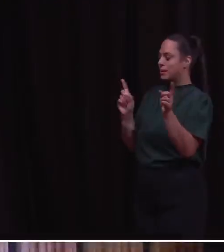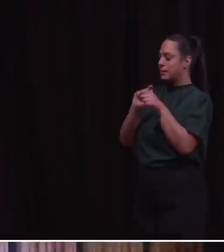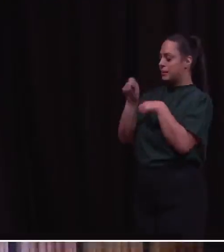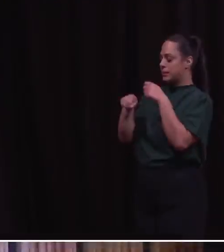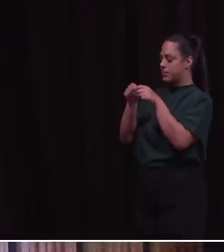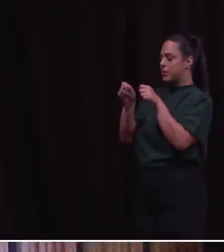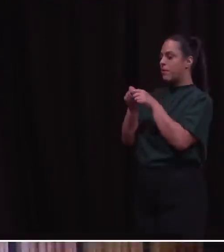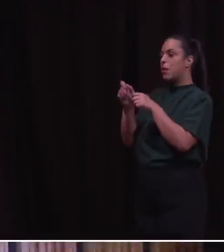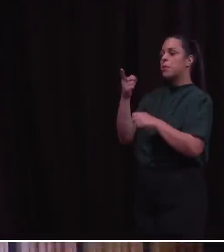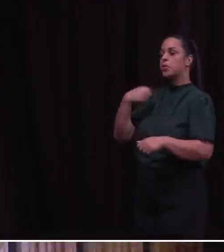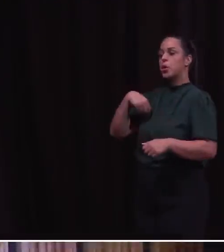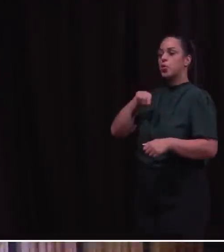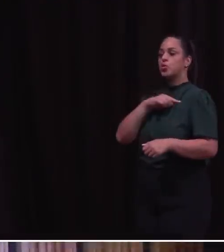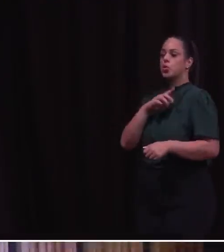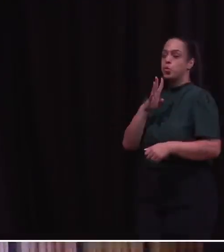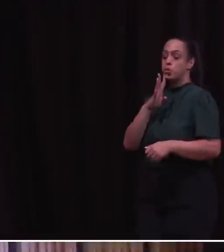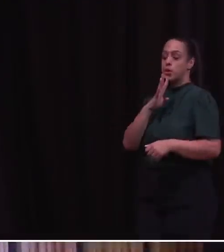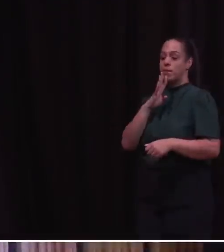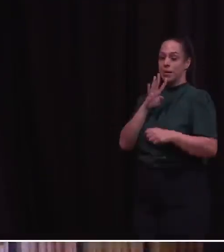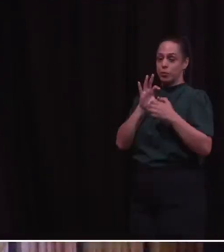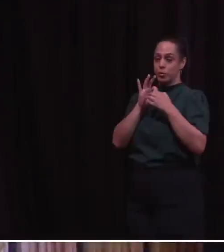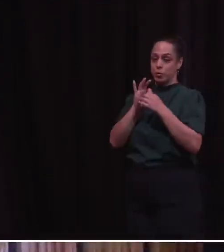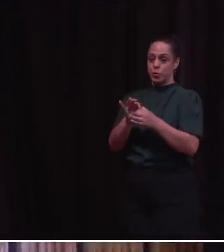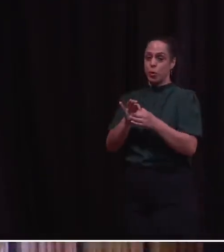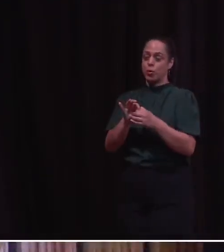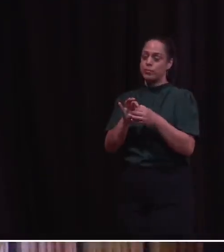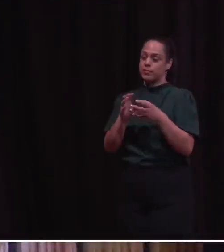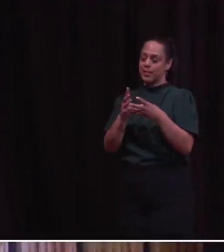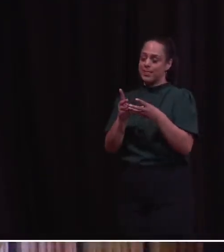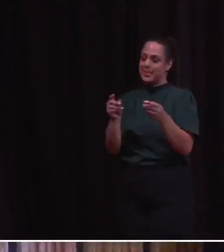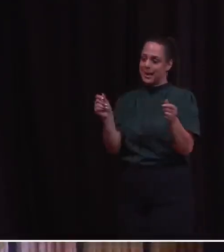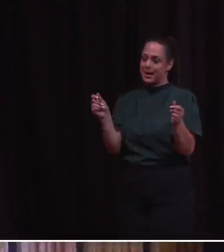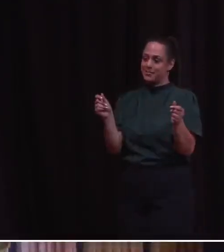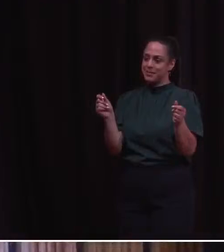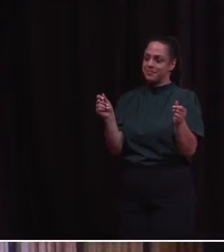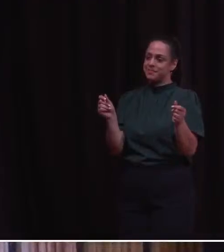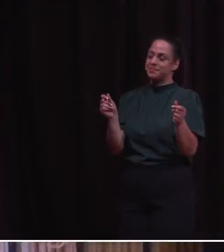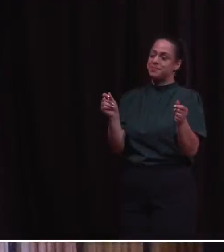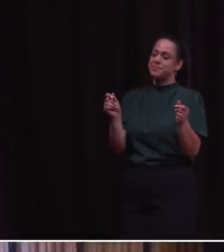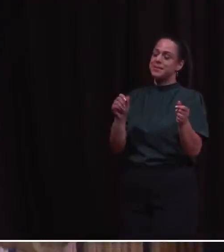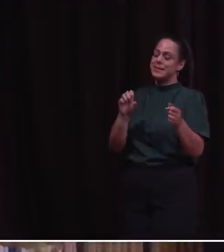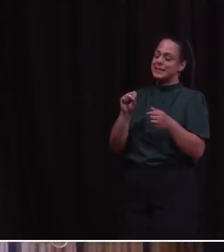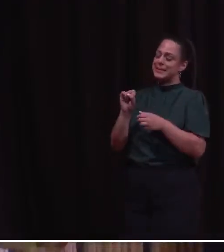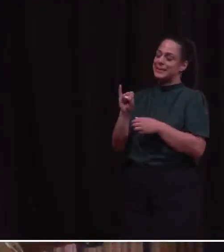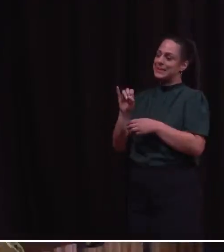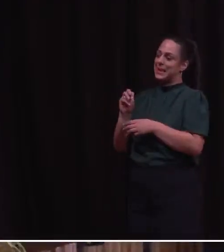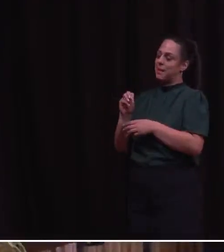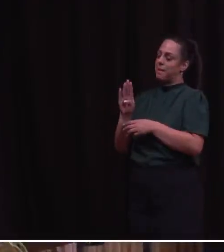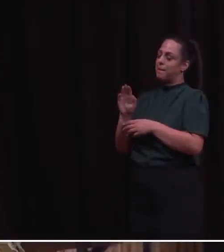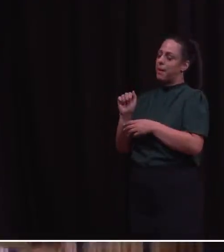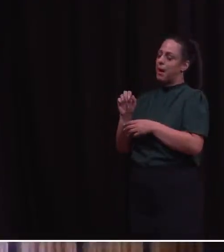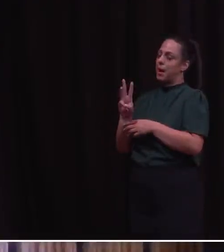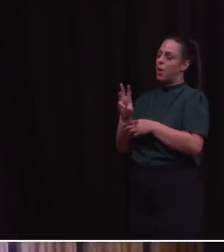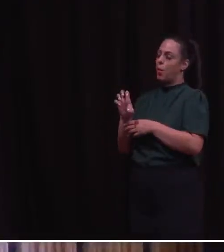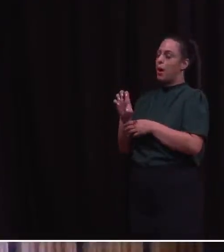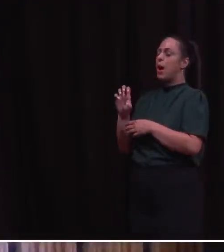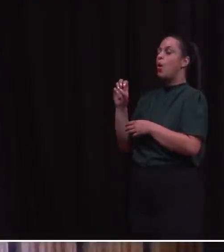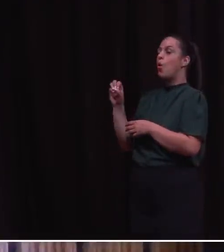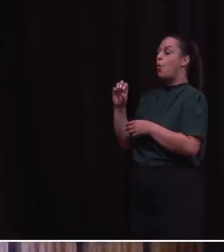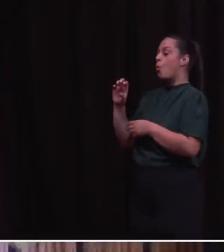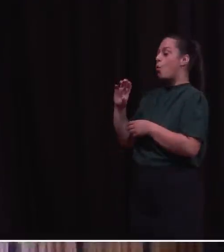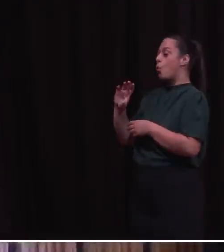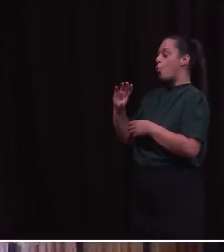whether it's in Zimbabwe or South Africa, or even in the Americas. The